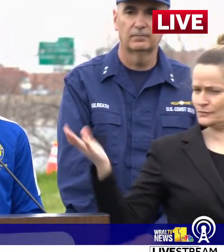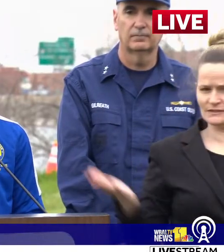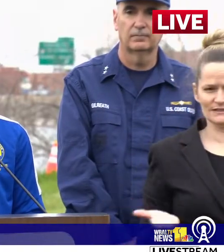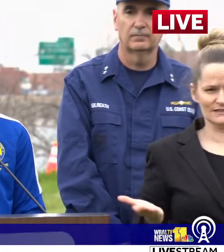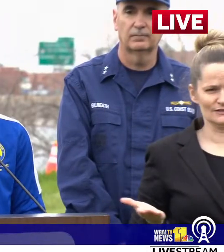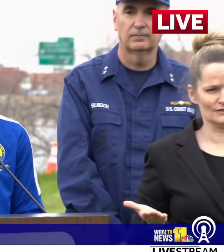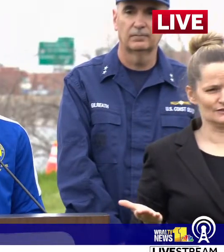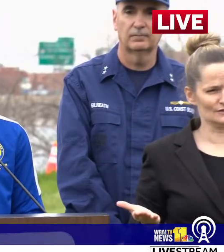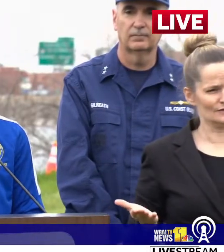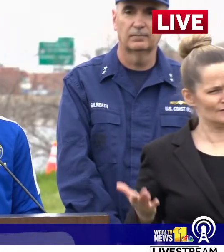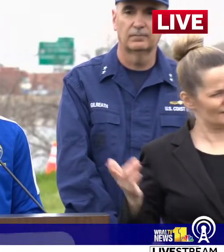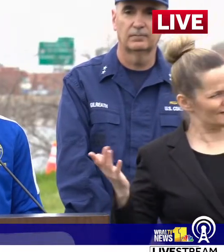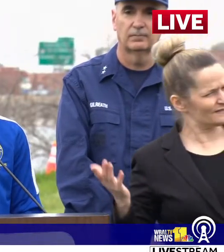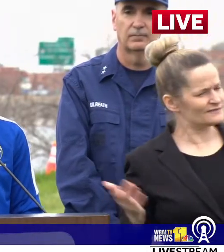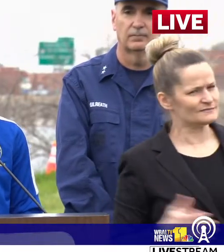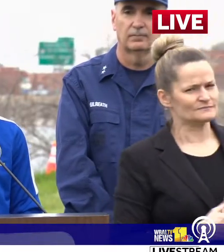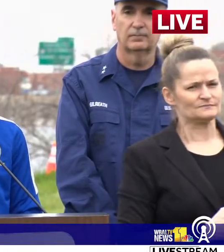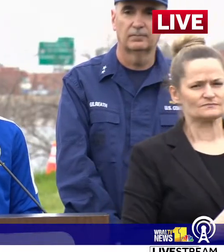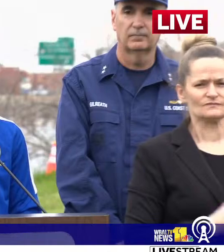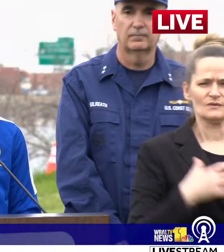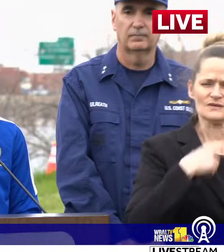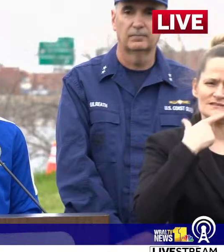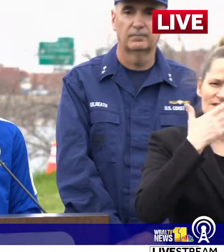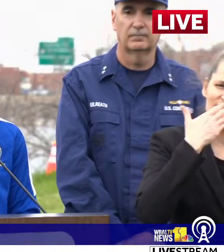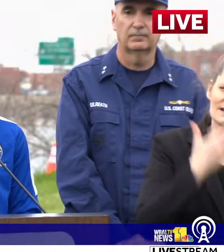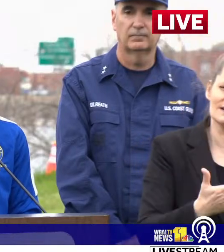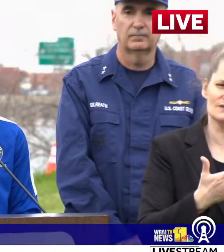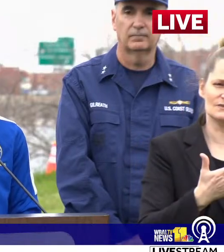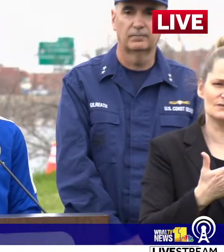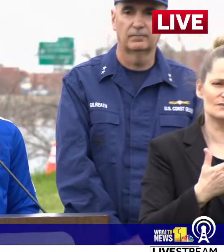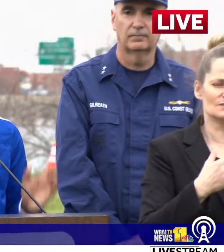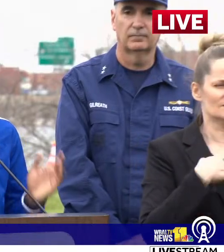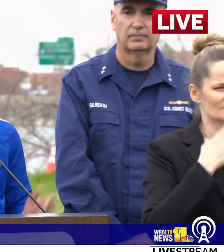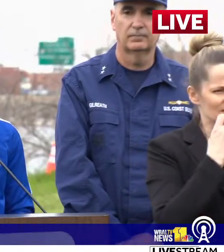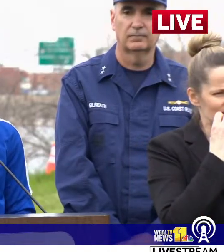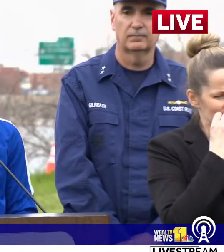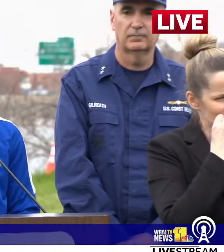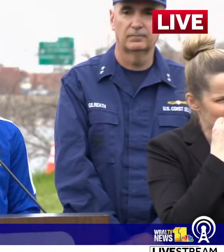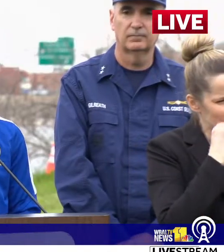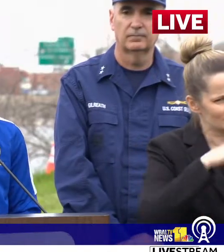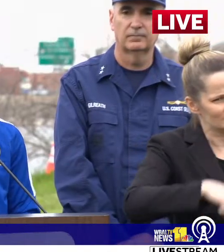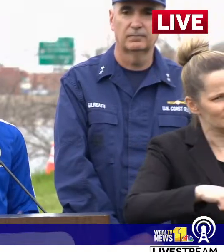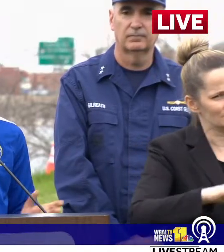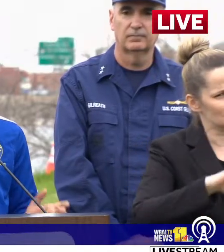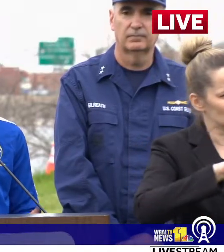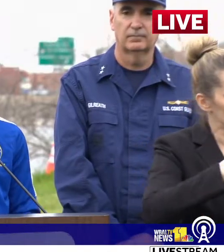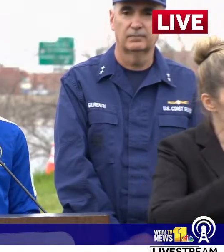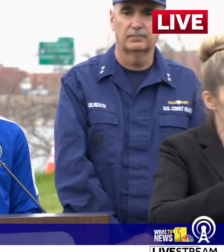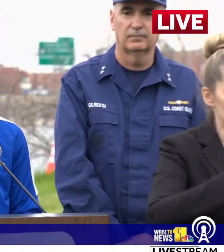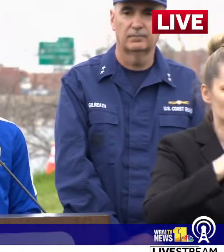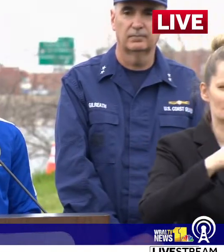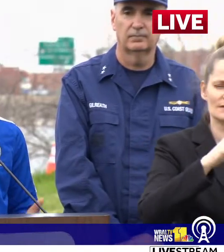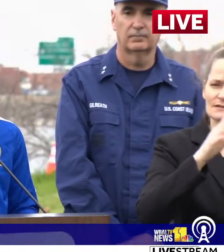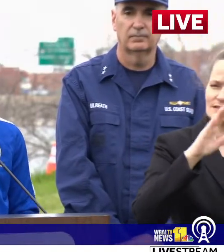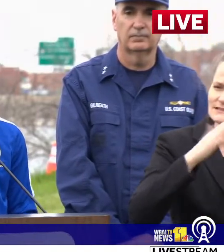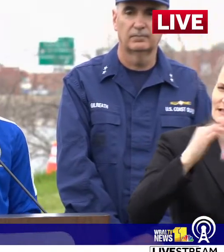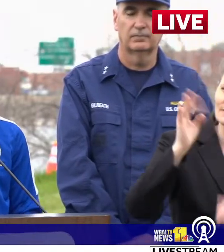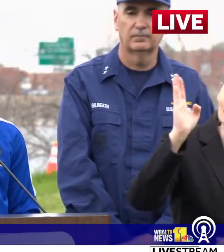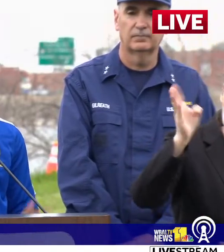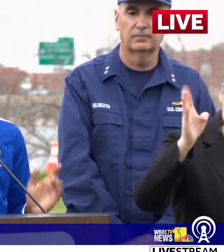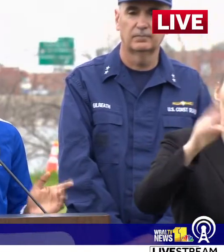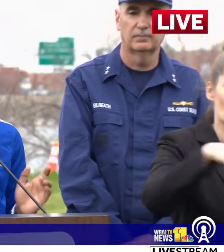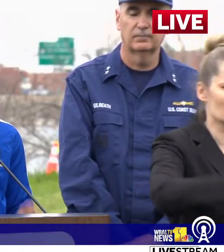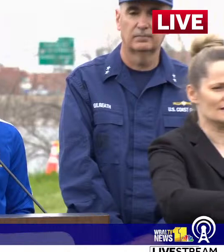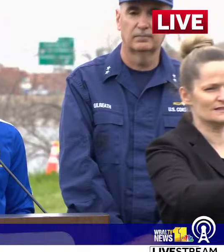It means everything to us, to those families, to our city, and to our state. The outpouring of love and support has